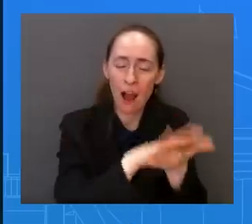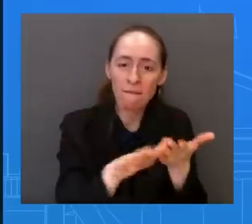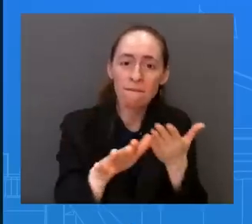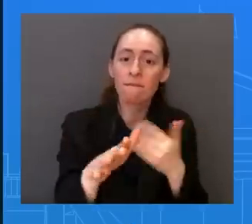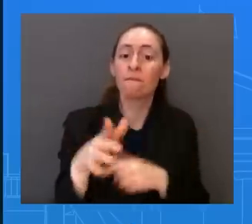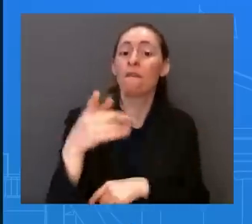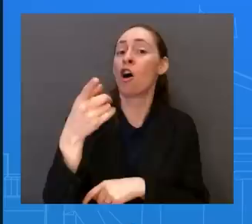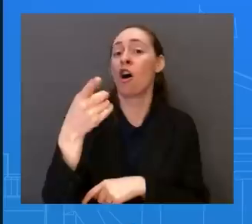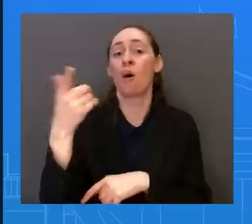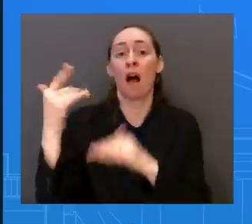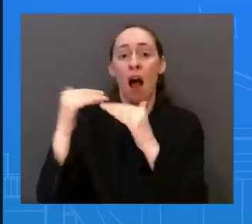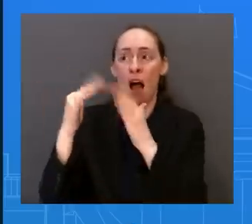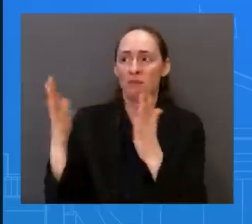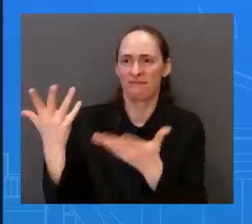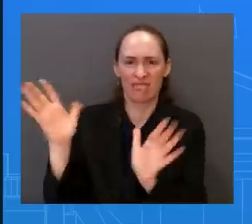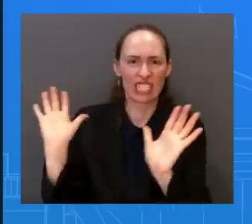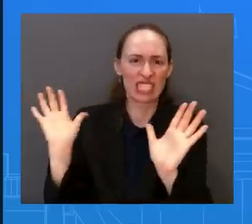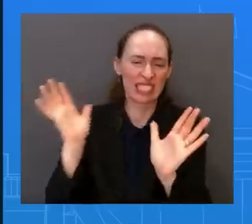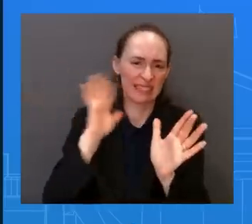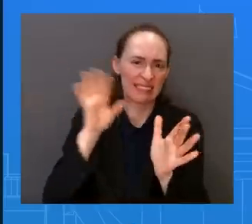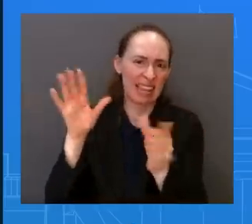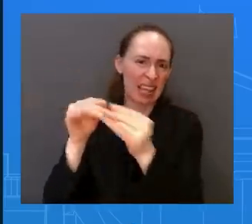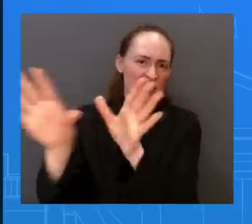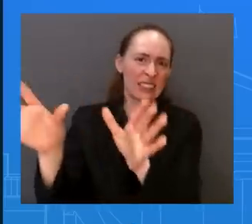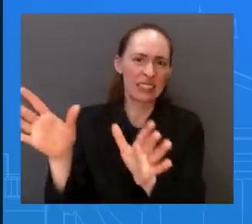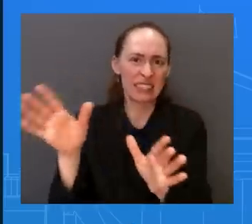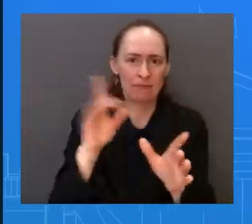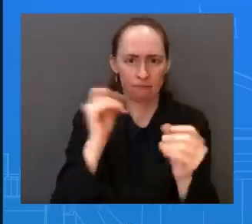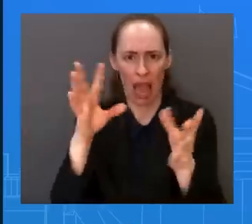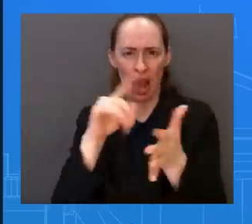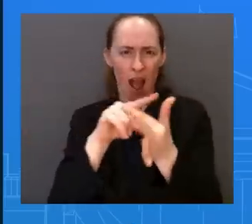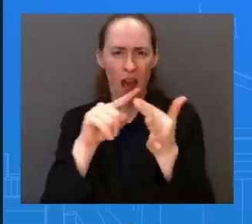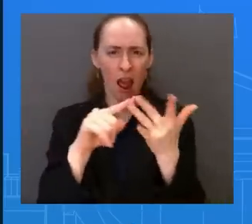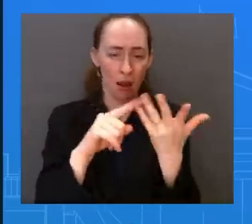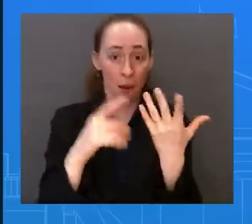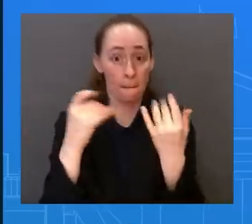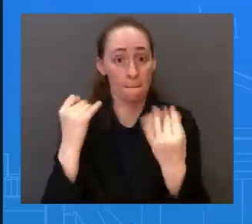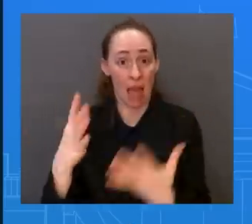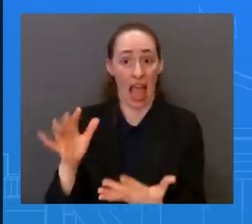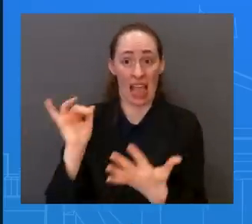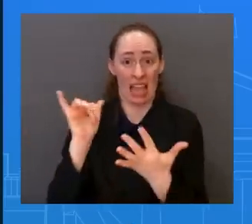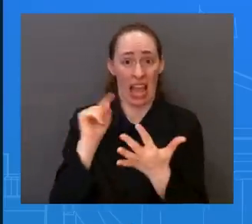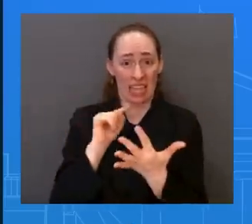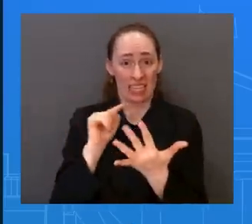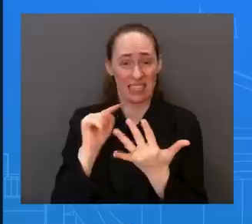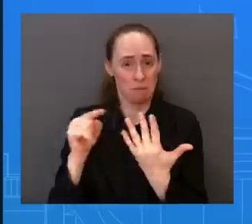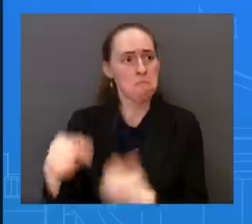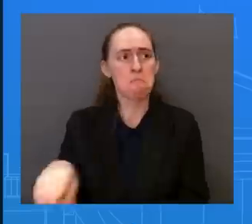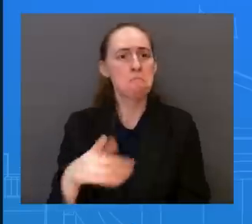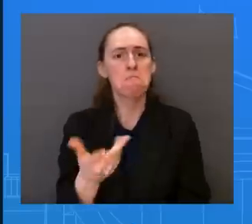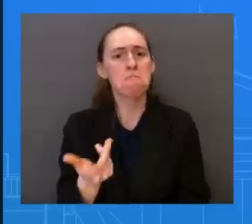in a better position than they were before the pandemic hit. And that's true for the lower income